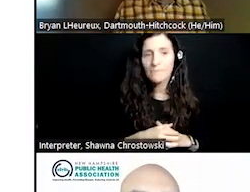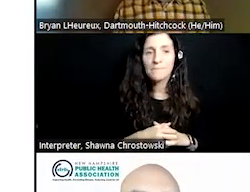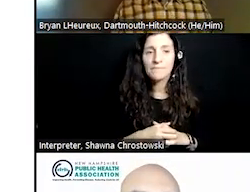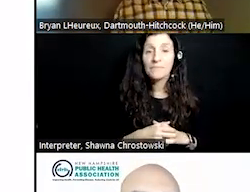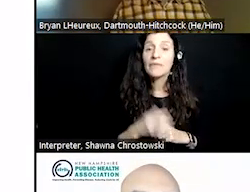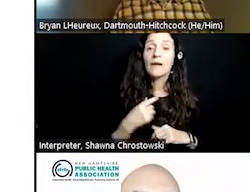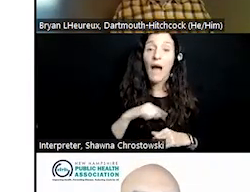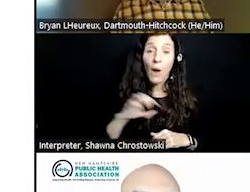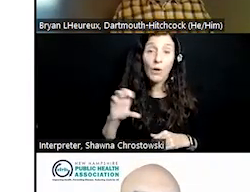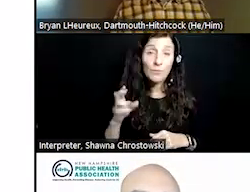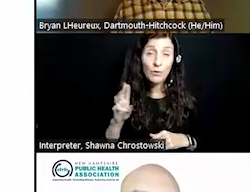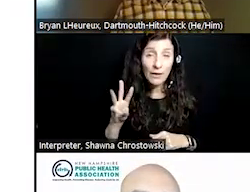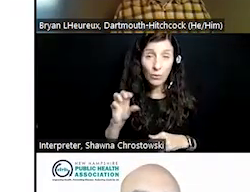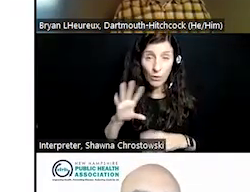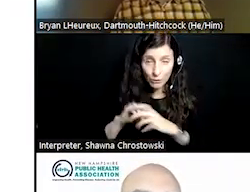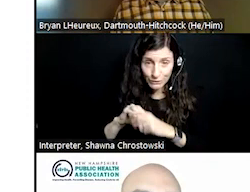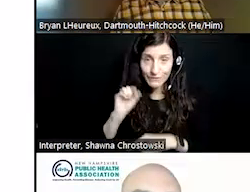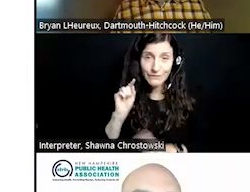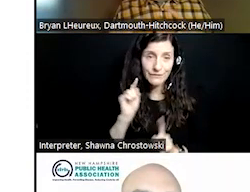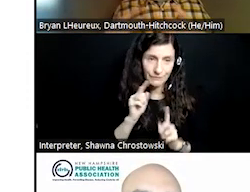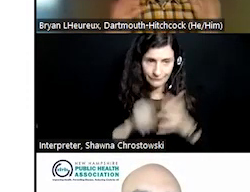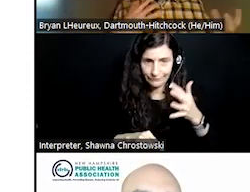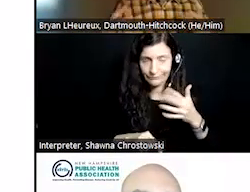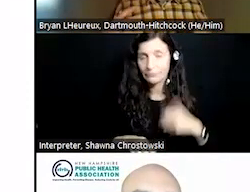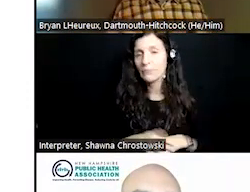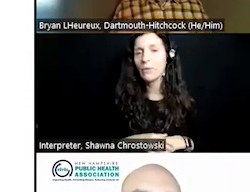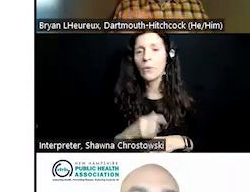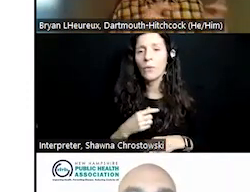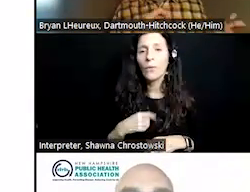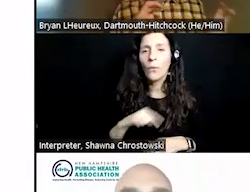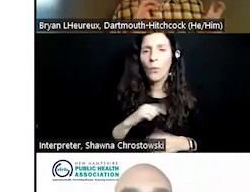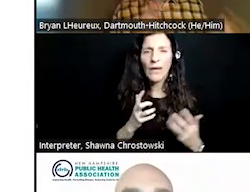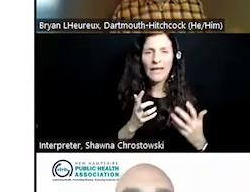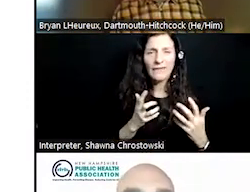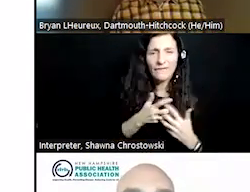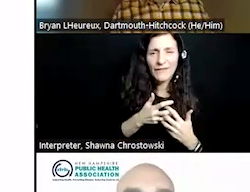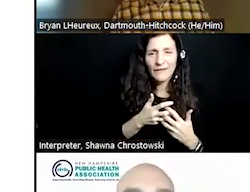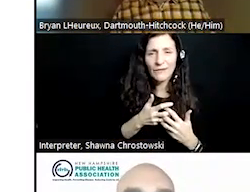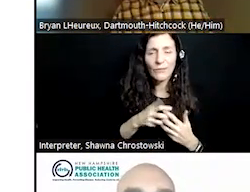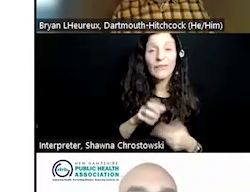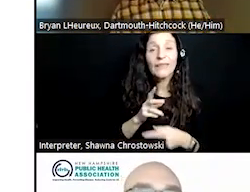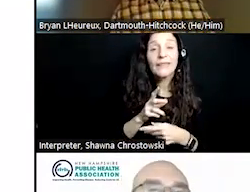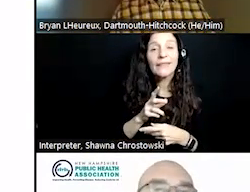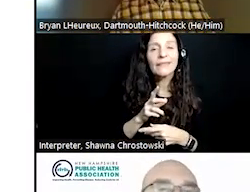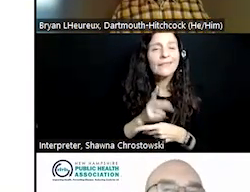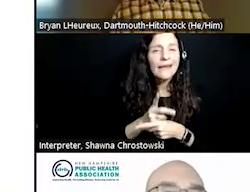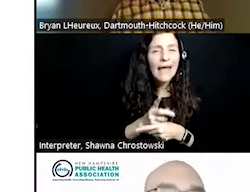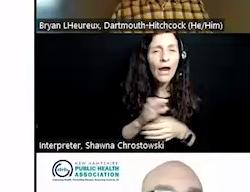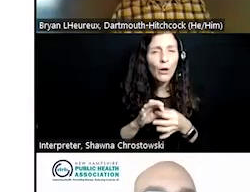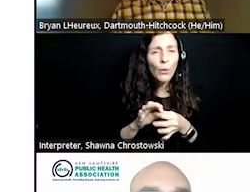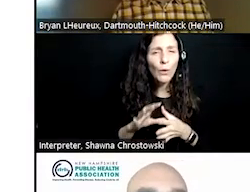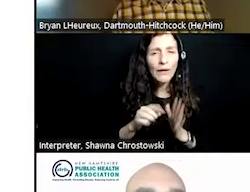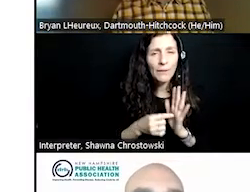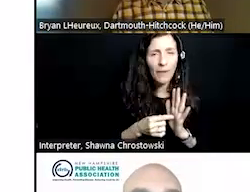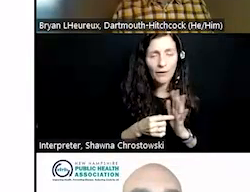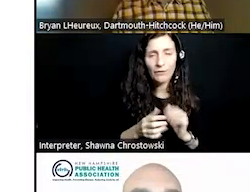in. Based on this, I would say that we fit most closely into that care coordinator model, but also the